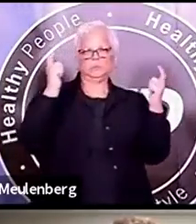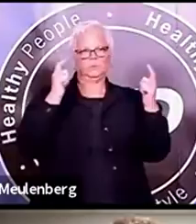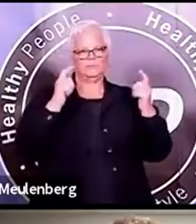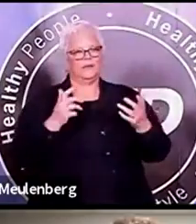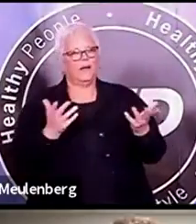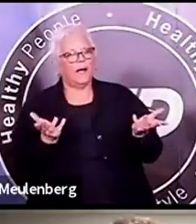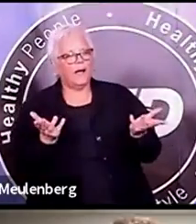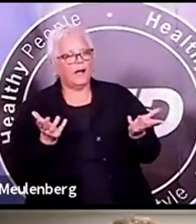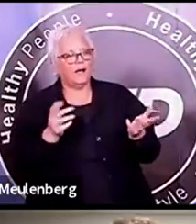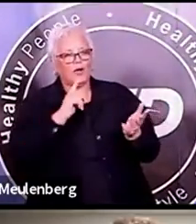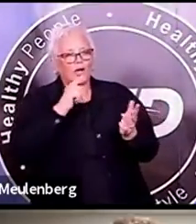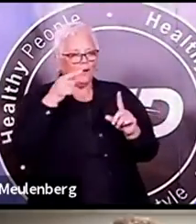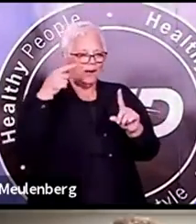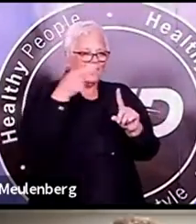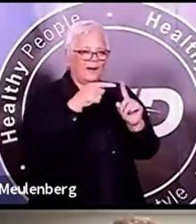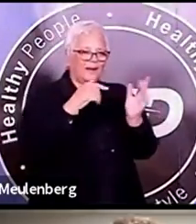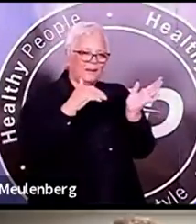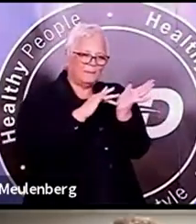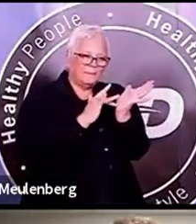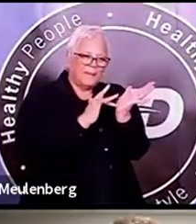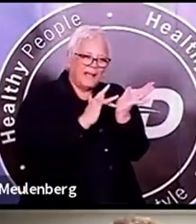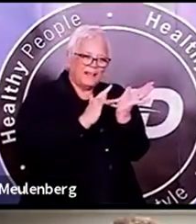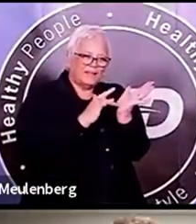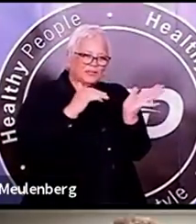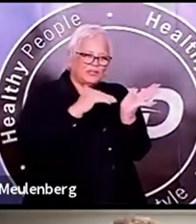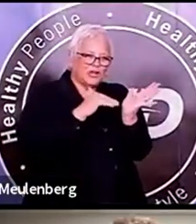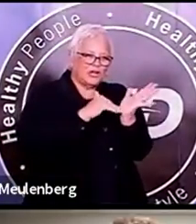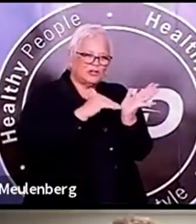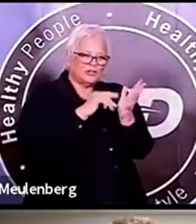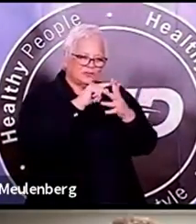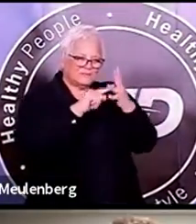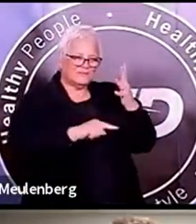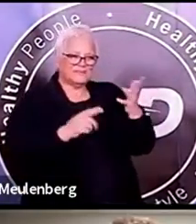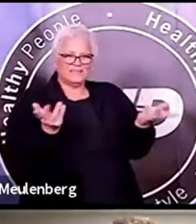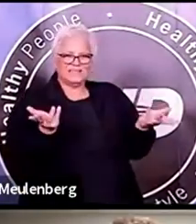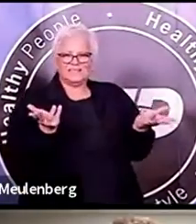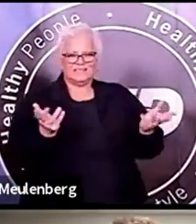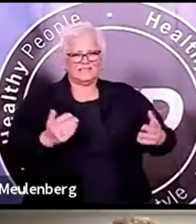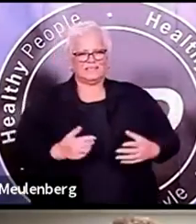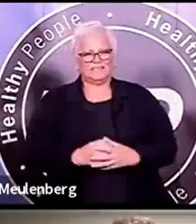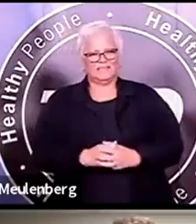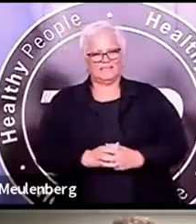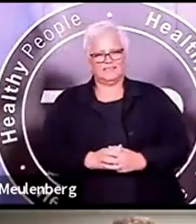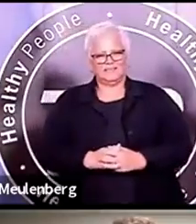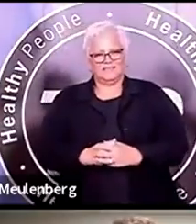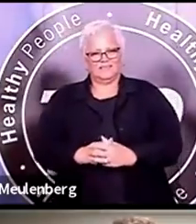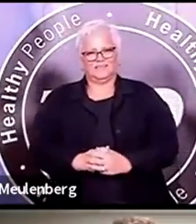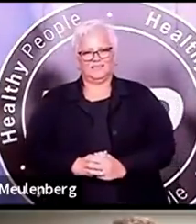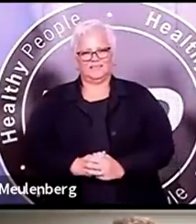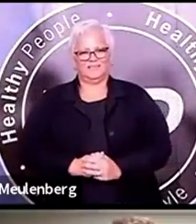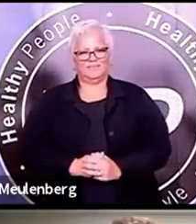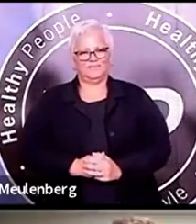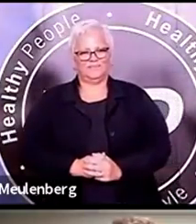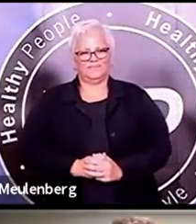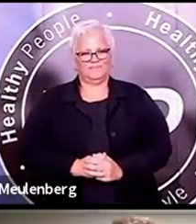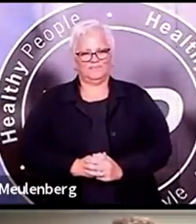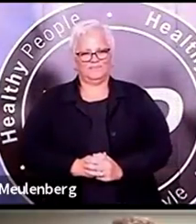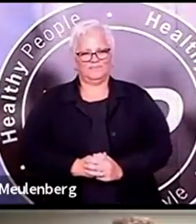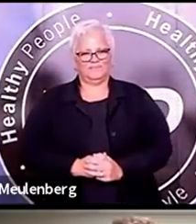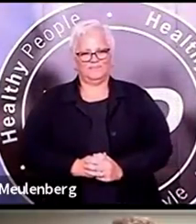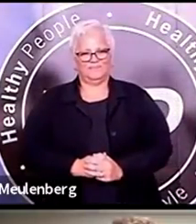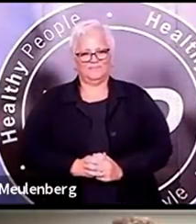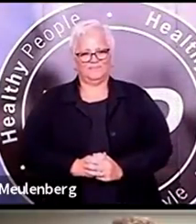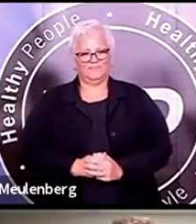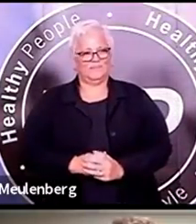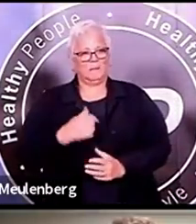in the pandemic. Really wasn't until the summertime when our hospitals came to me and said, "We need you to do this